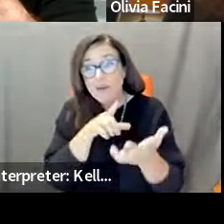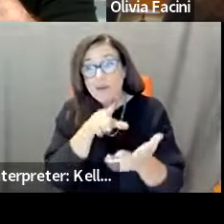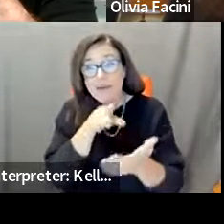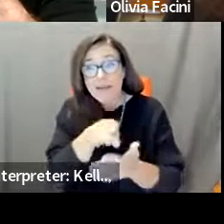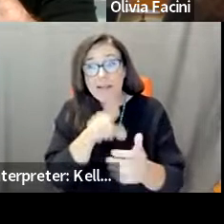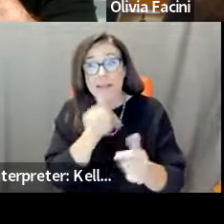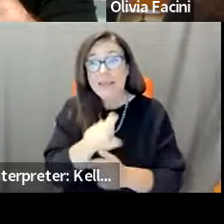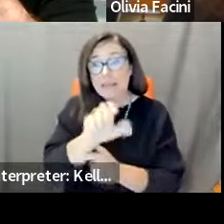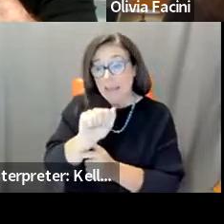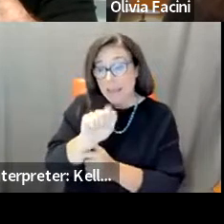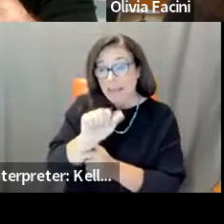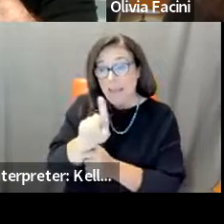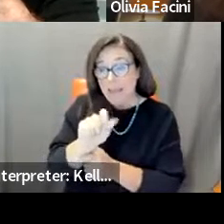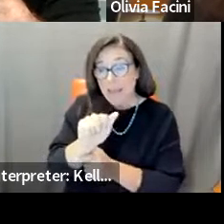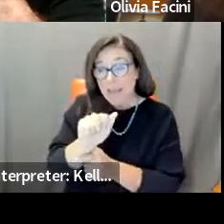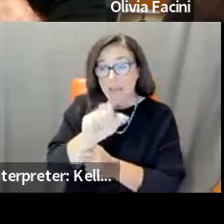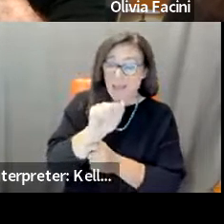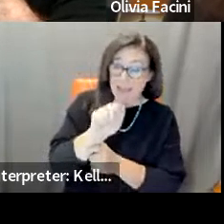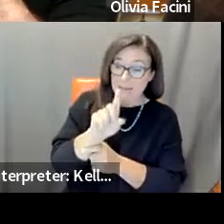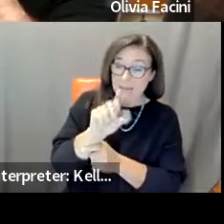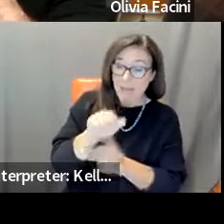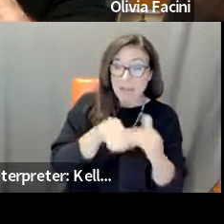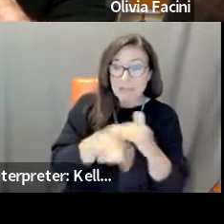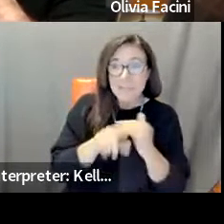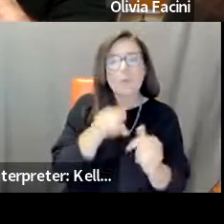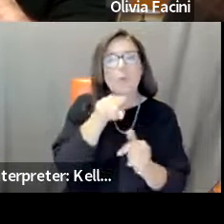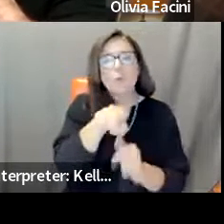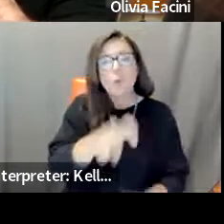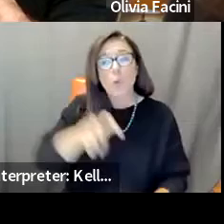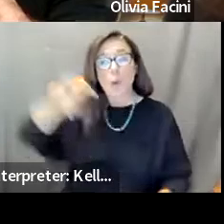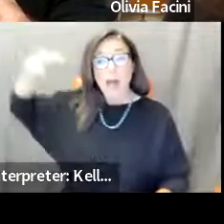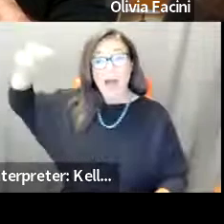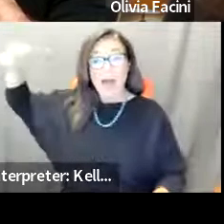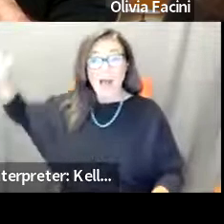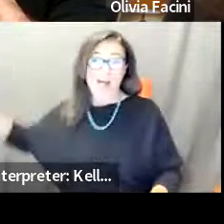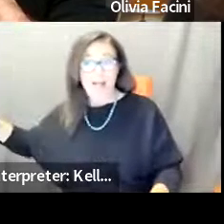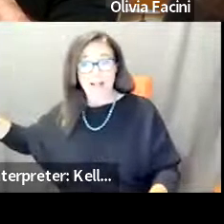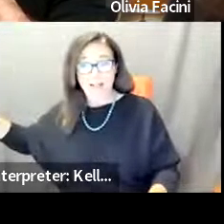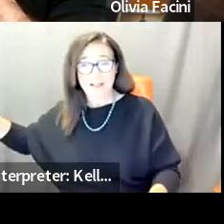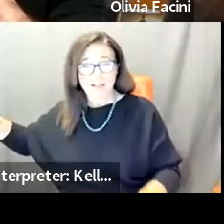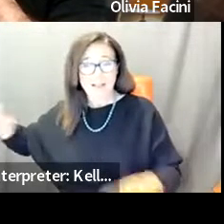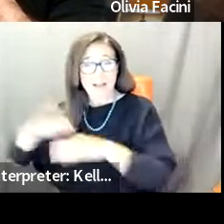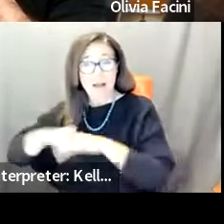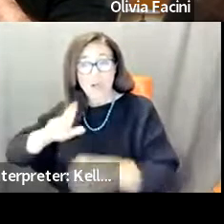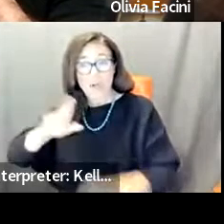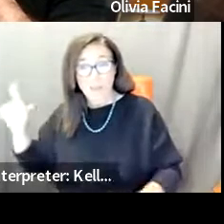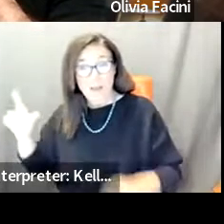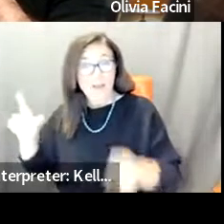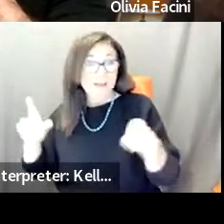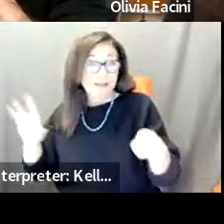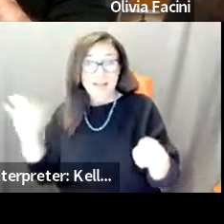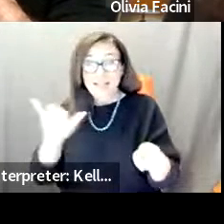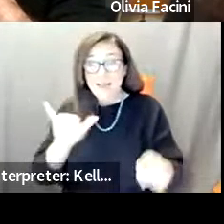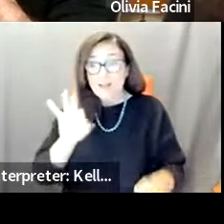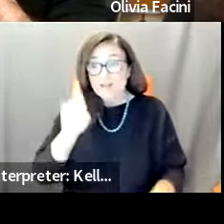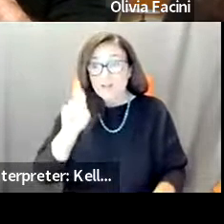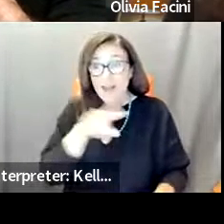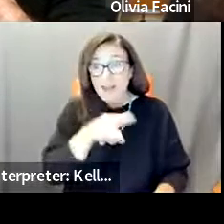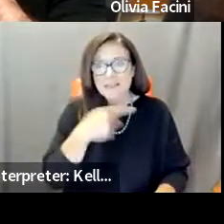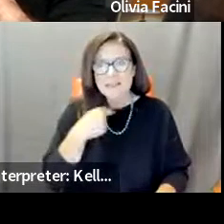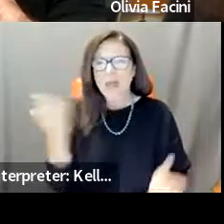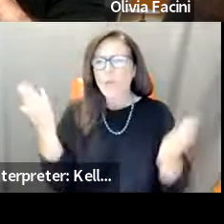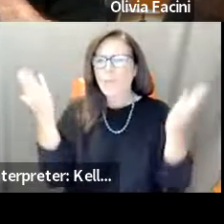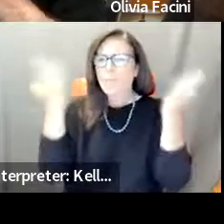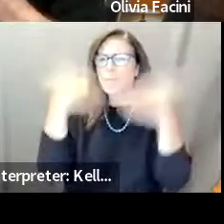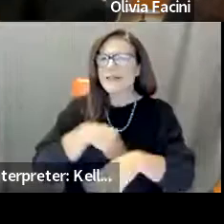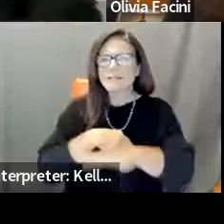certain venues, when that happens, like Frank was saying, you miss half of the stage. So I appreciate that I can have that dialogue with them and